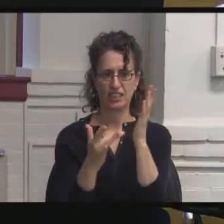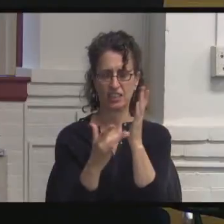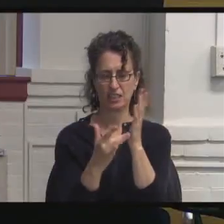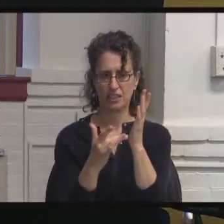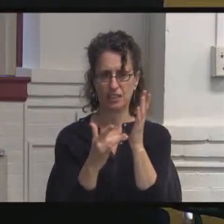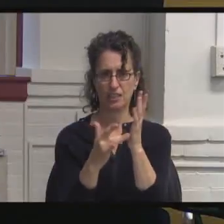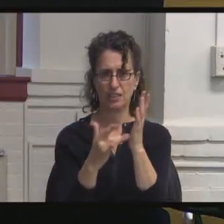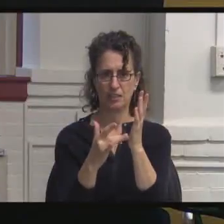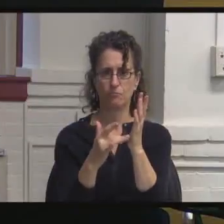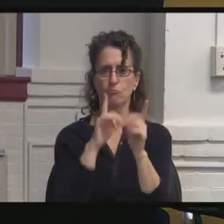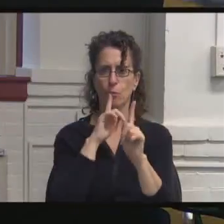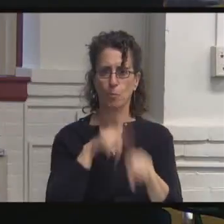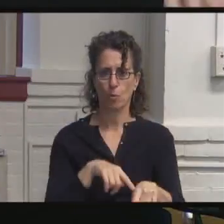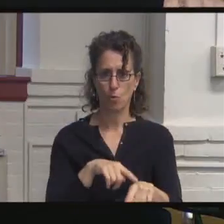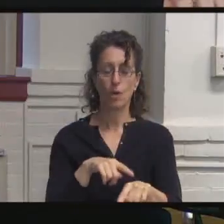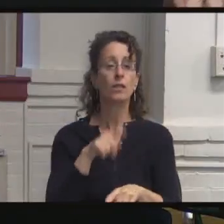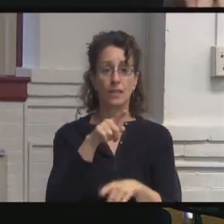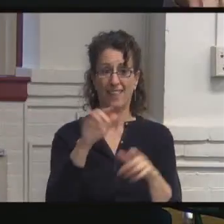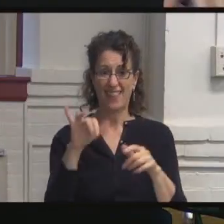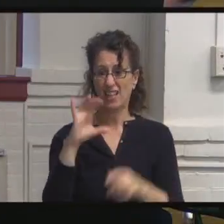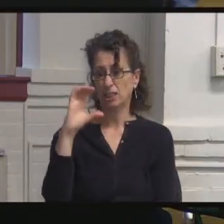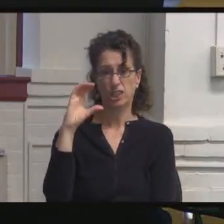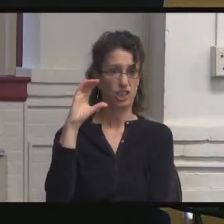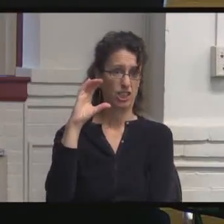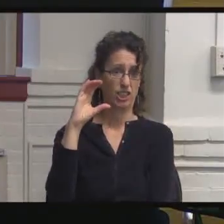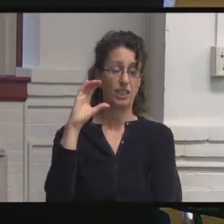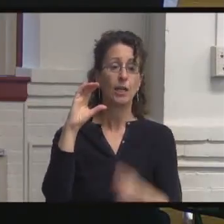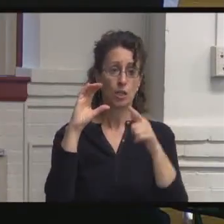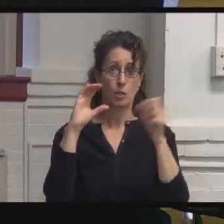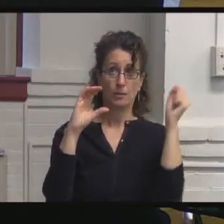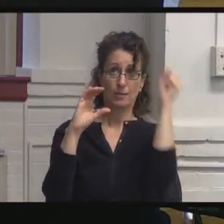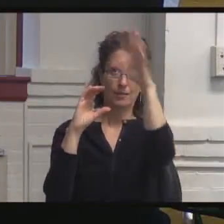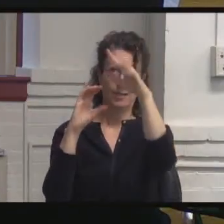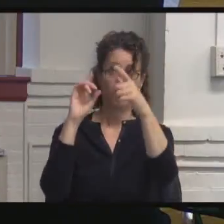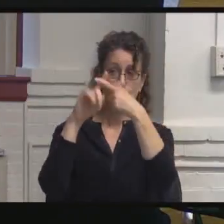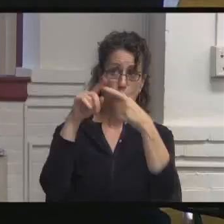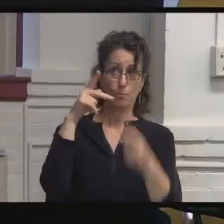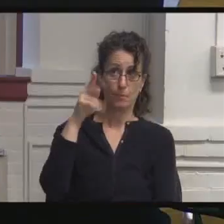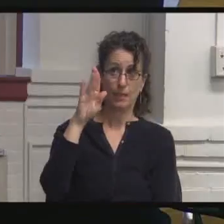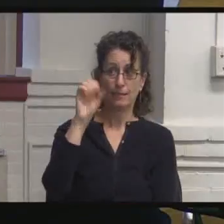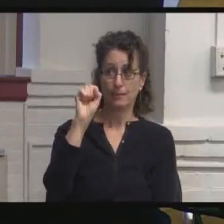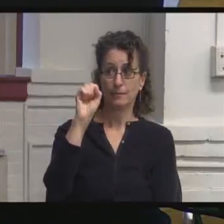the application now before the Public Service Board. And it